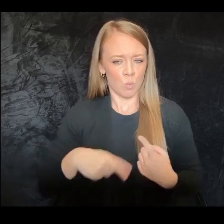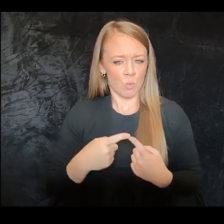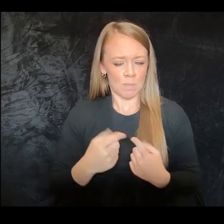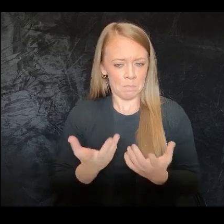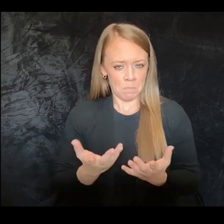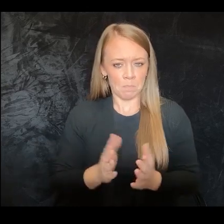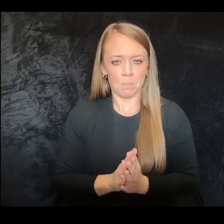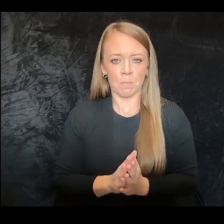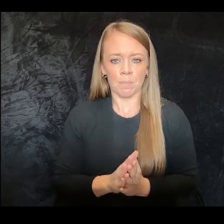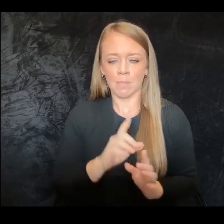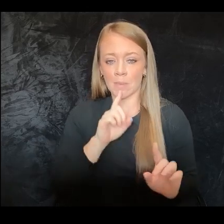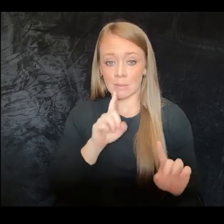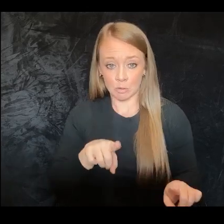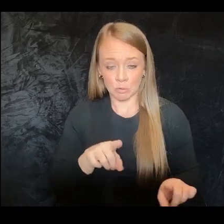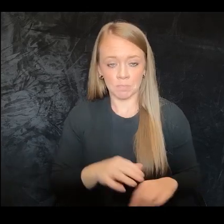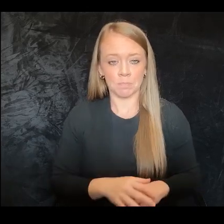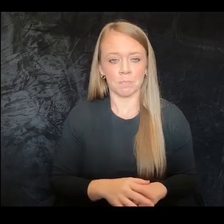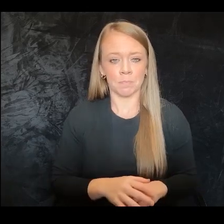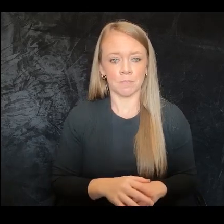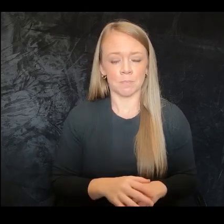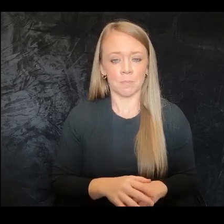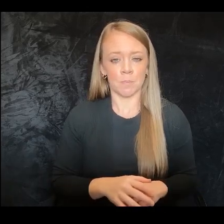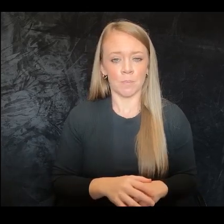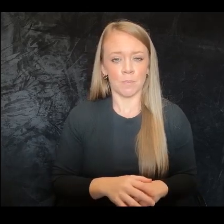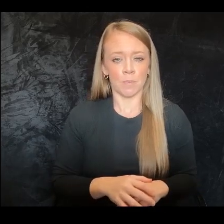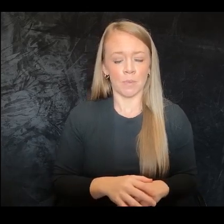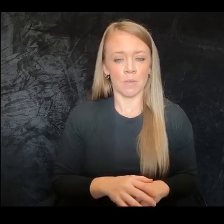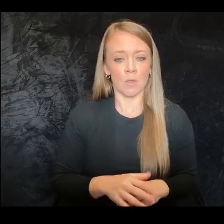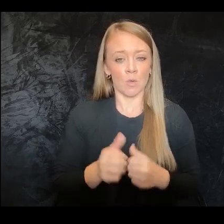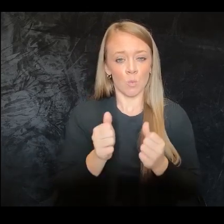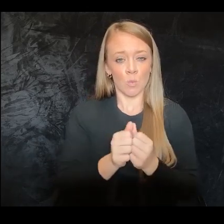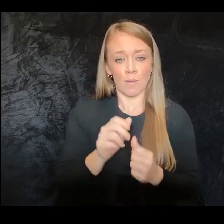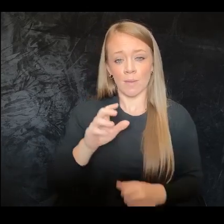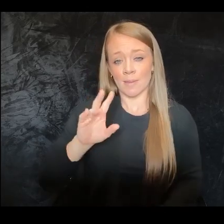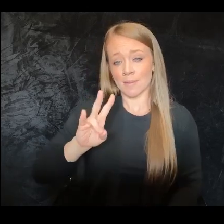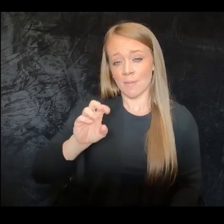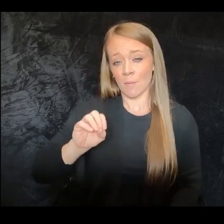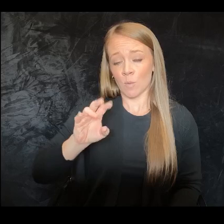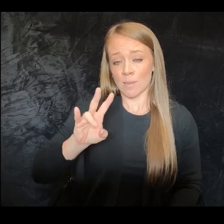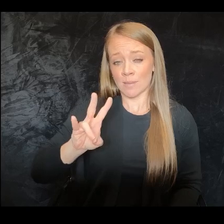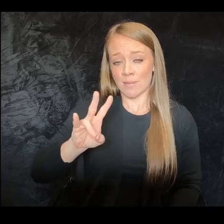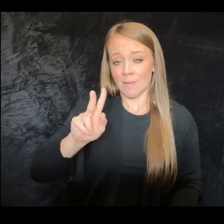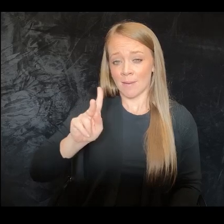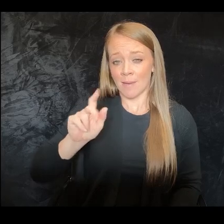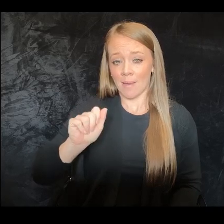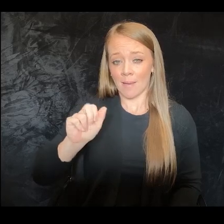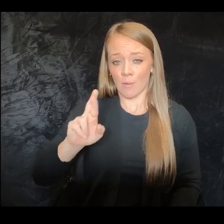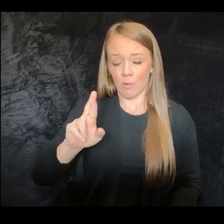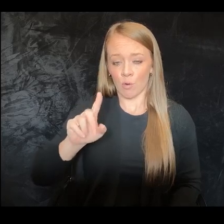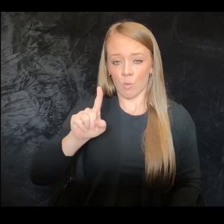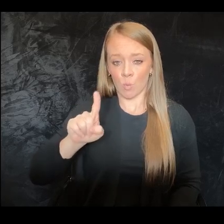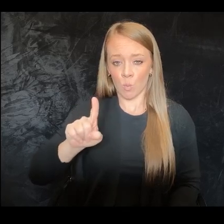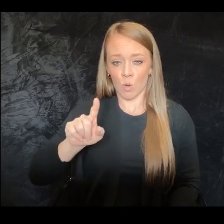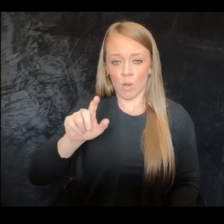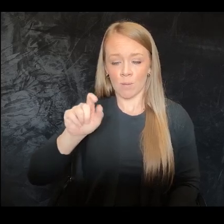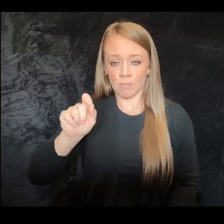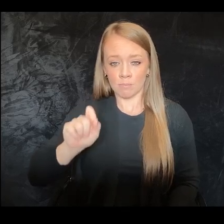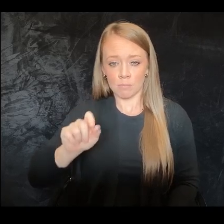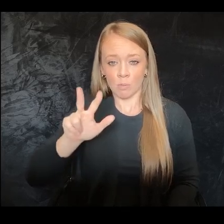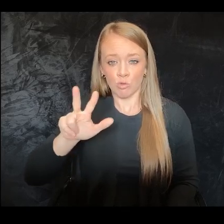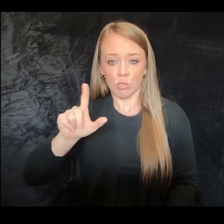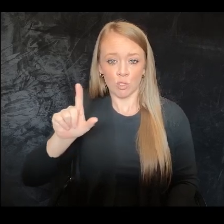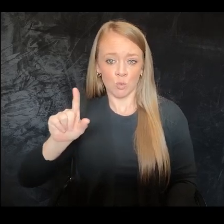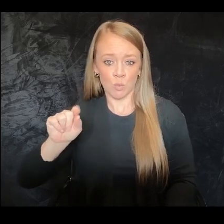eligible? Answer: according to 707 KAR